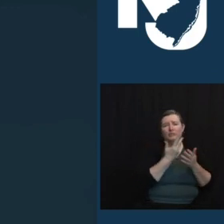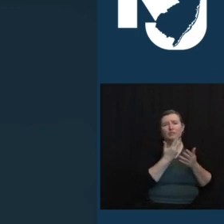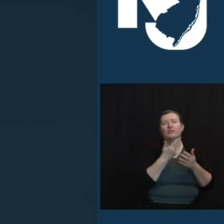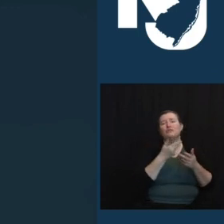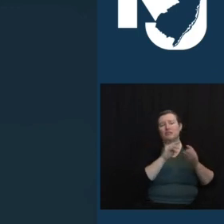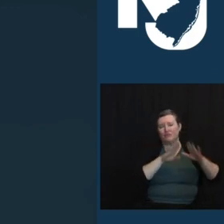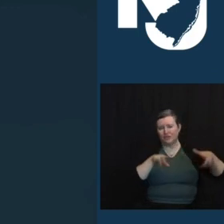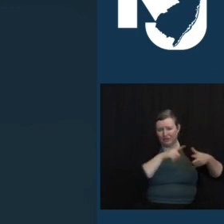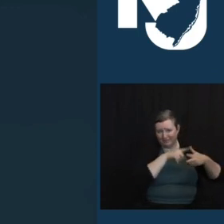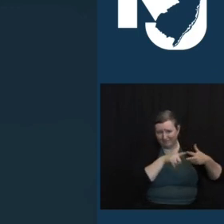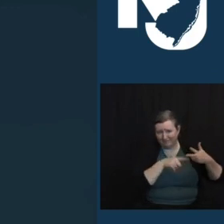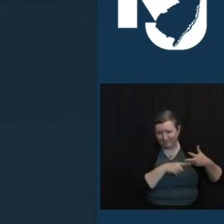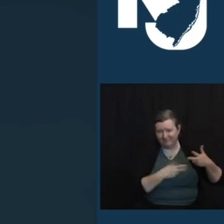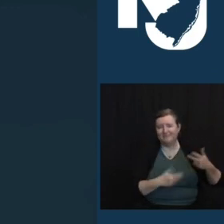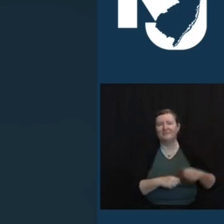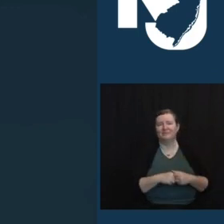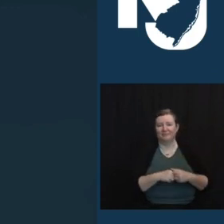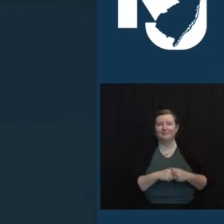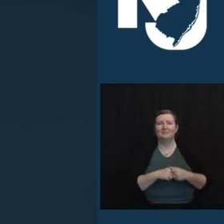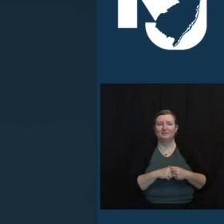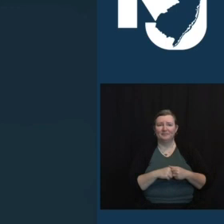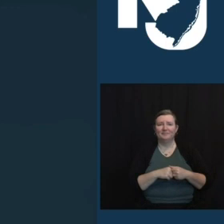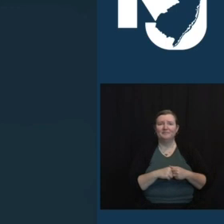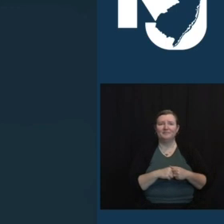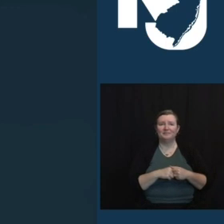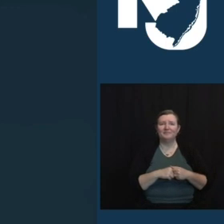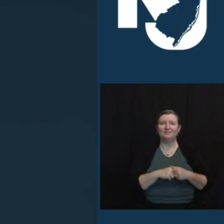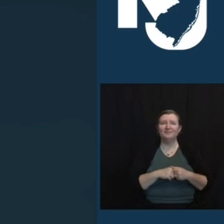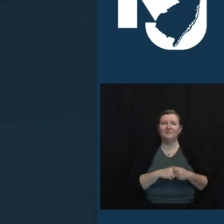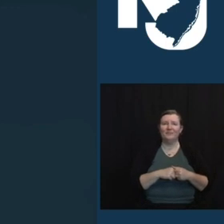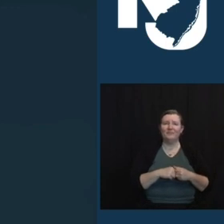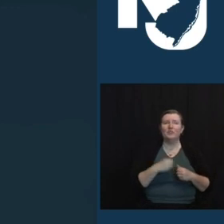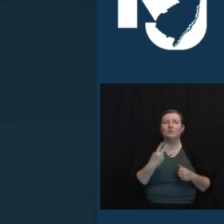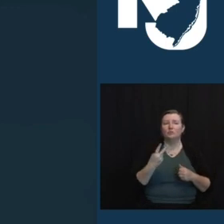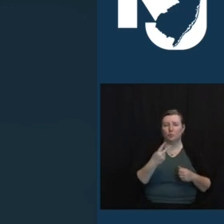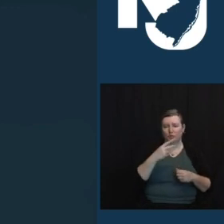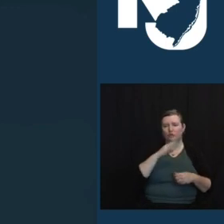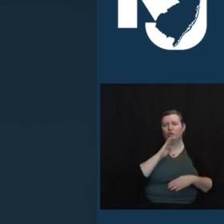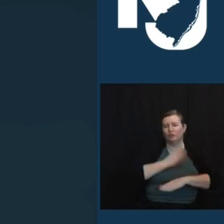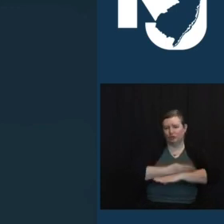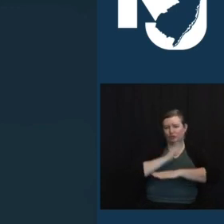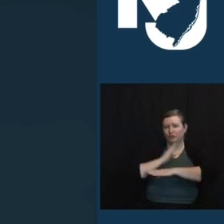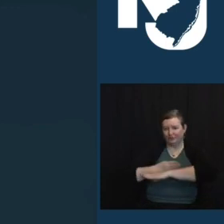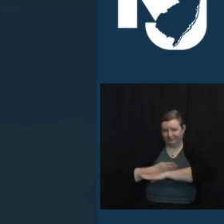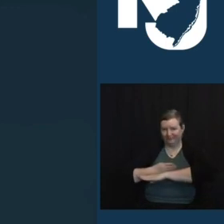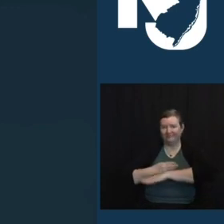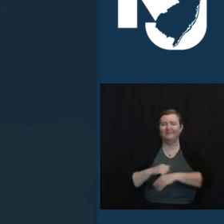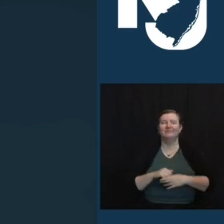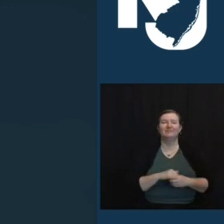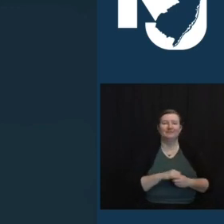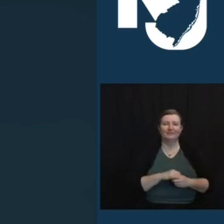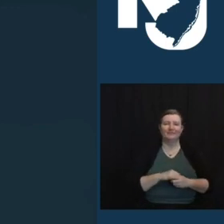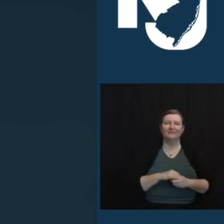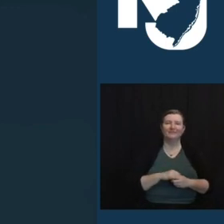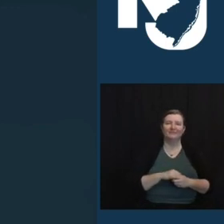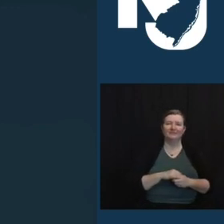them as well as their 2 daughters, Mary, who's in Boston, Rose is in New Jersey, and Rose's husband, Daniel.